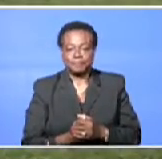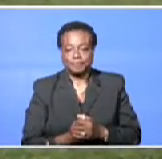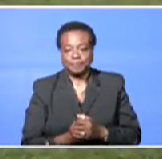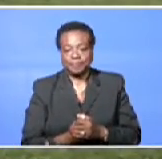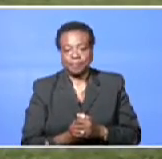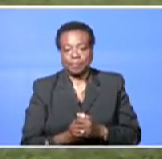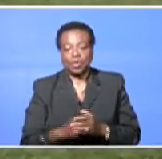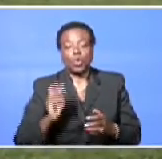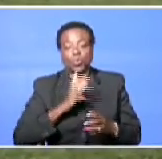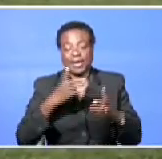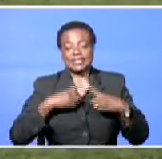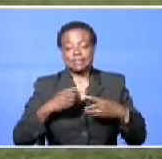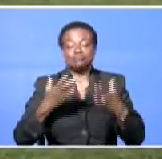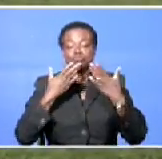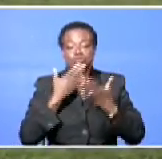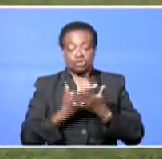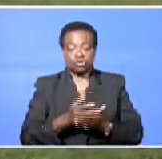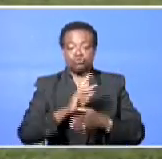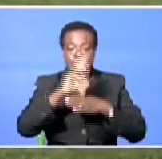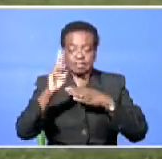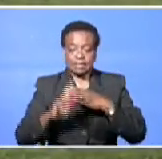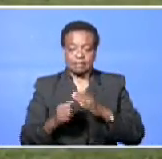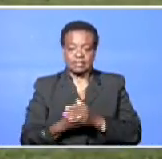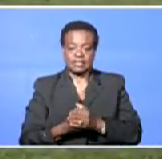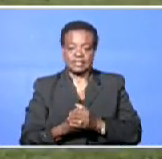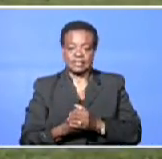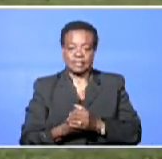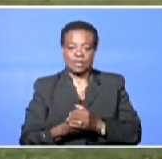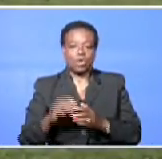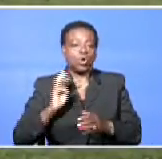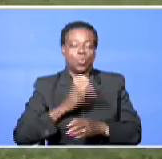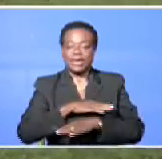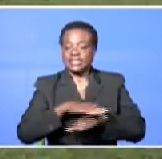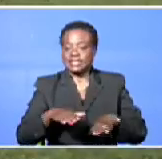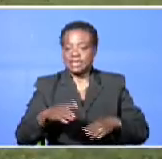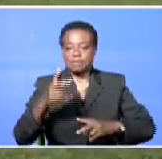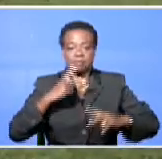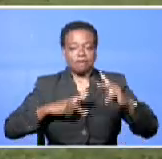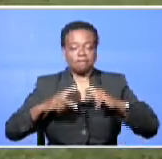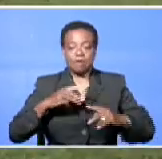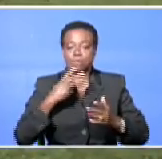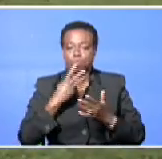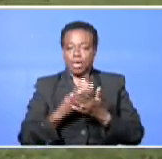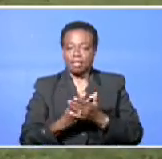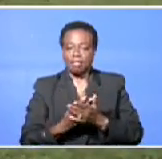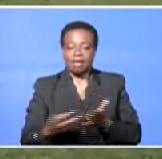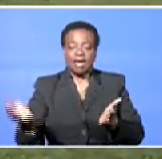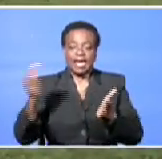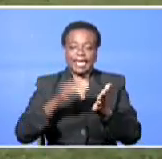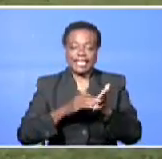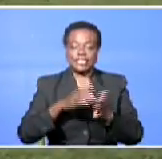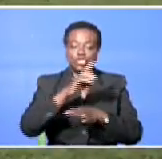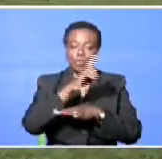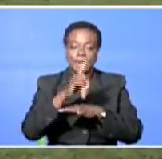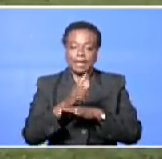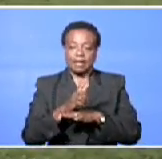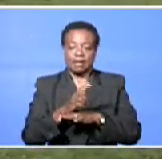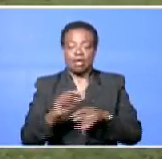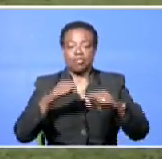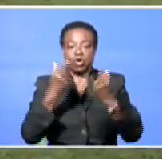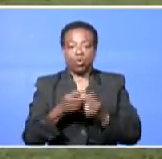results, right? Okay, and then we didn't quite perform as well in against Dominica. So the group that we're moving